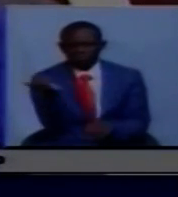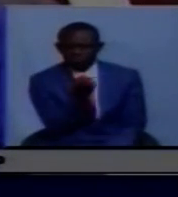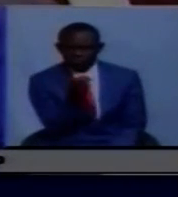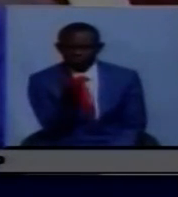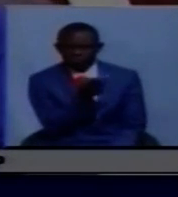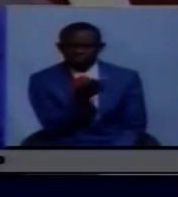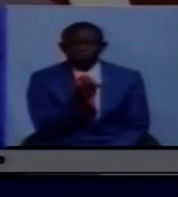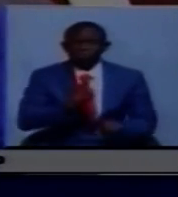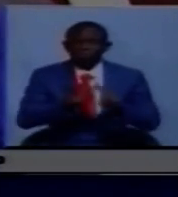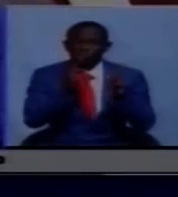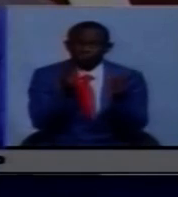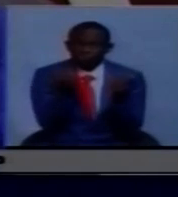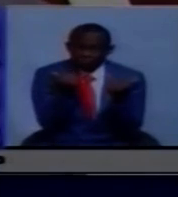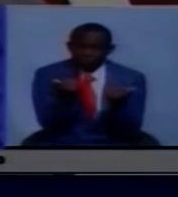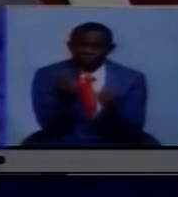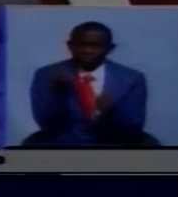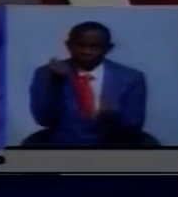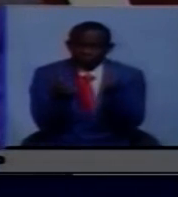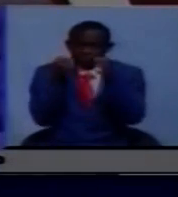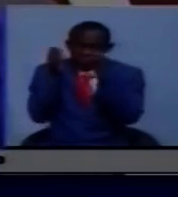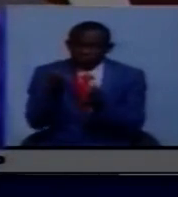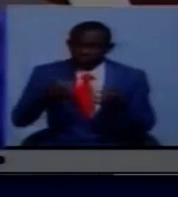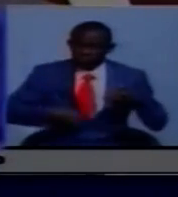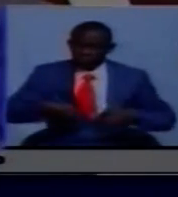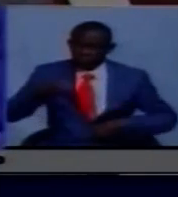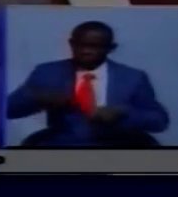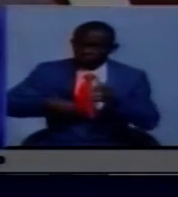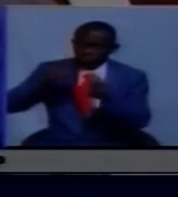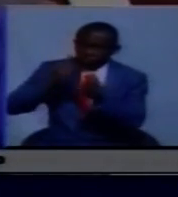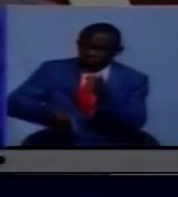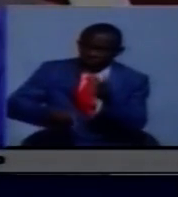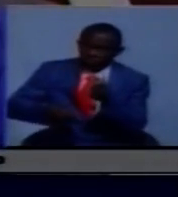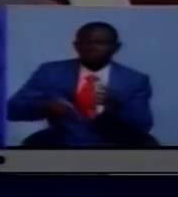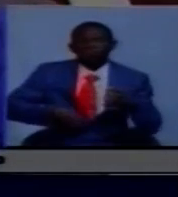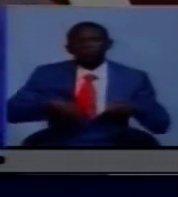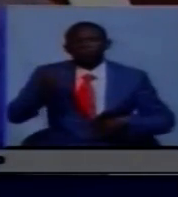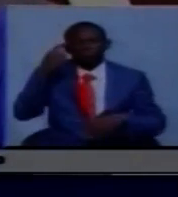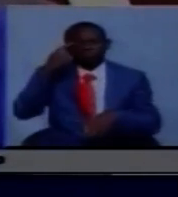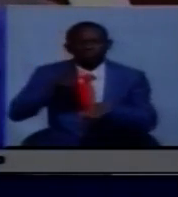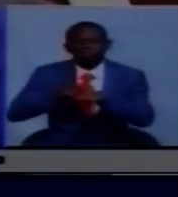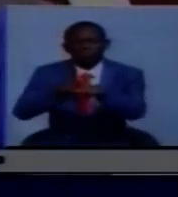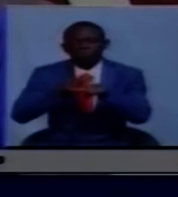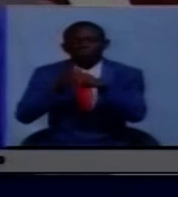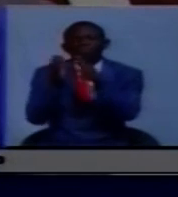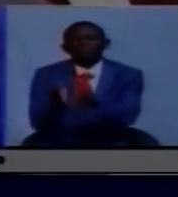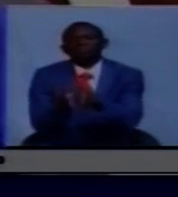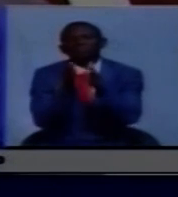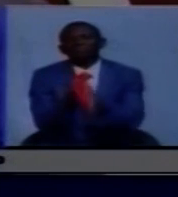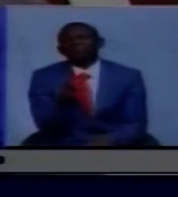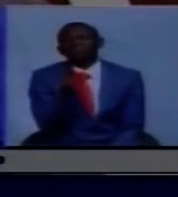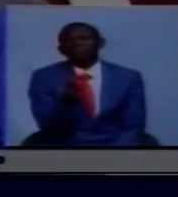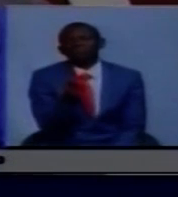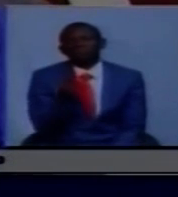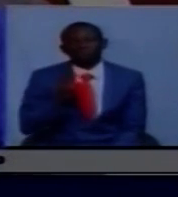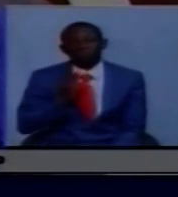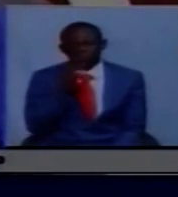the drivers are complaining about, in fact, they are complaining on behalf of the transporters. That's why we suspected that probably some of the